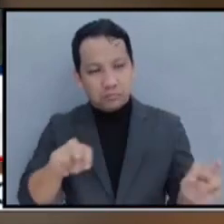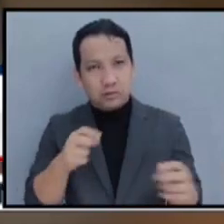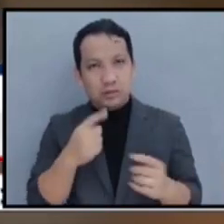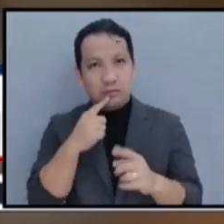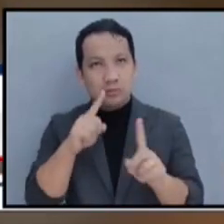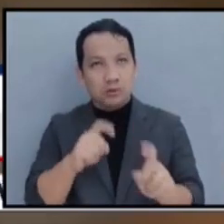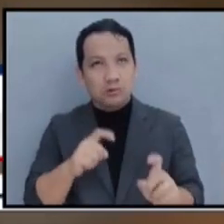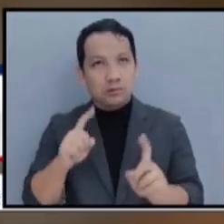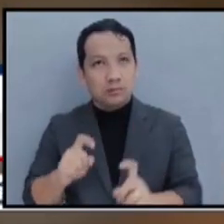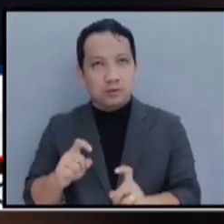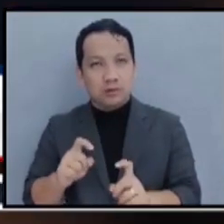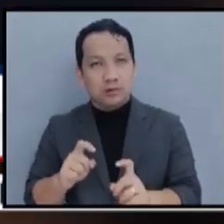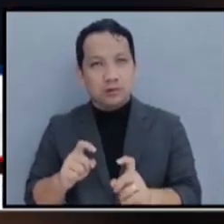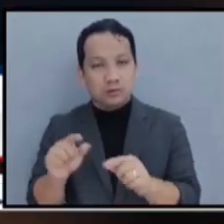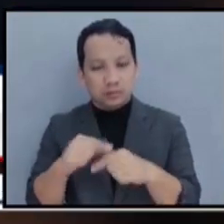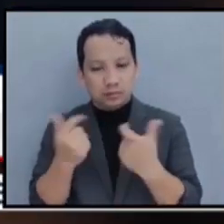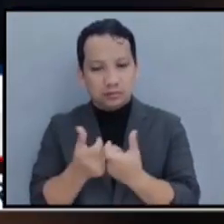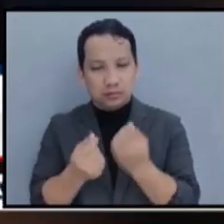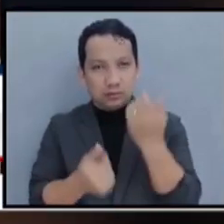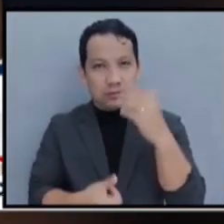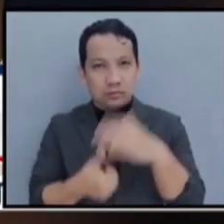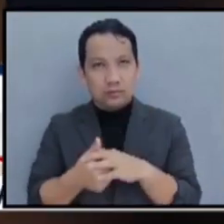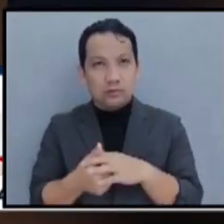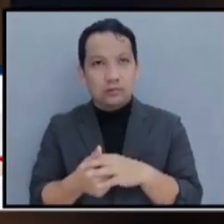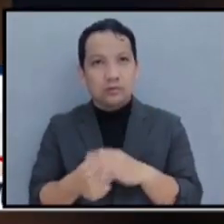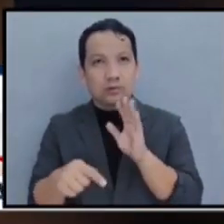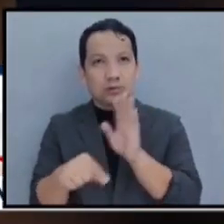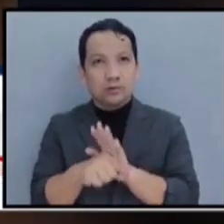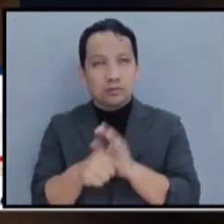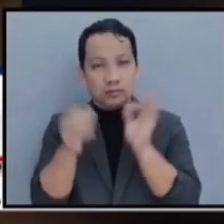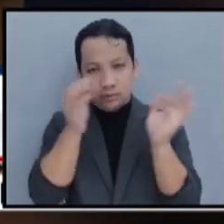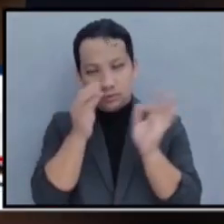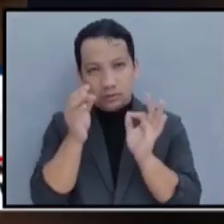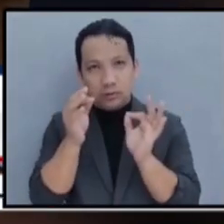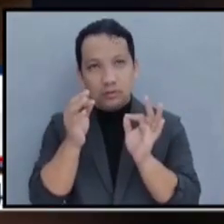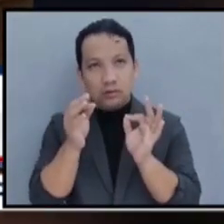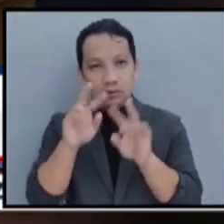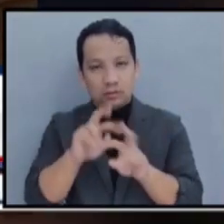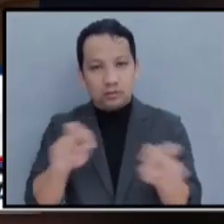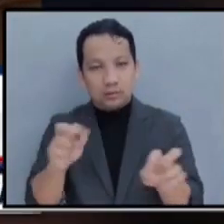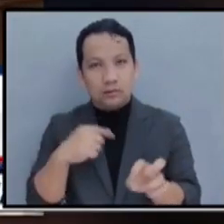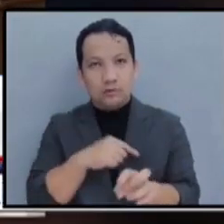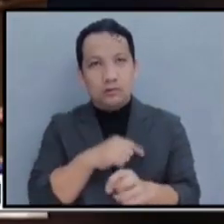forensic group. Lumabas naman na negatibo sa droga mga sumailalim sa drug test.